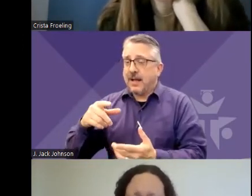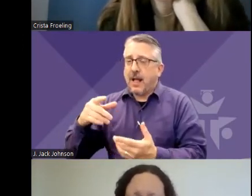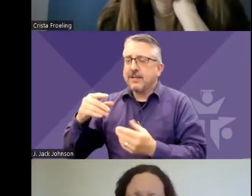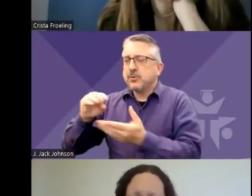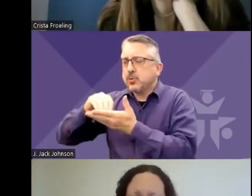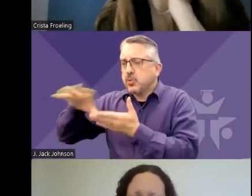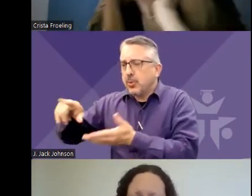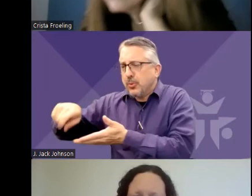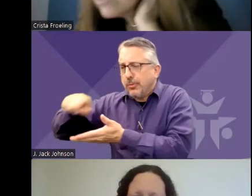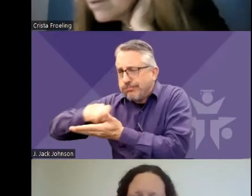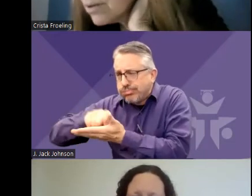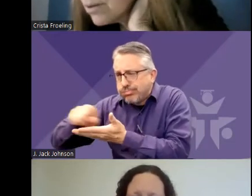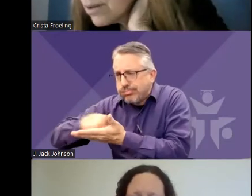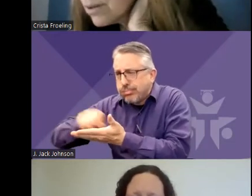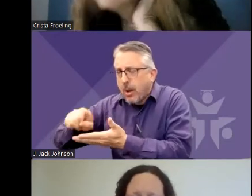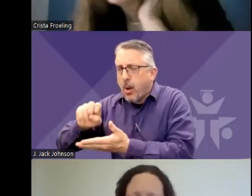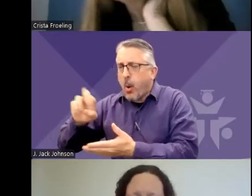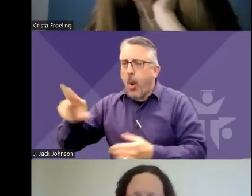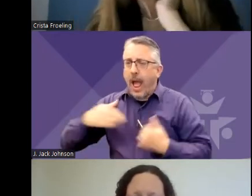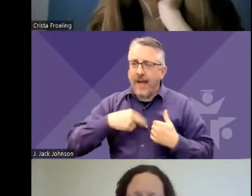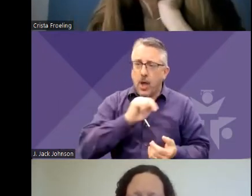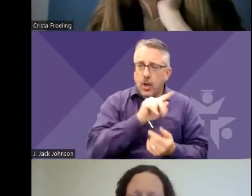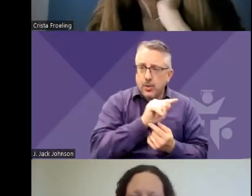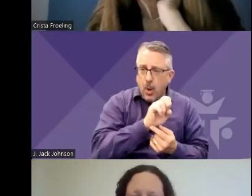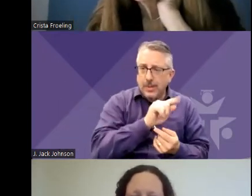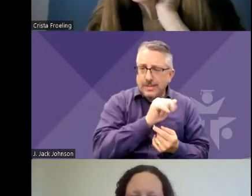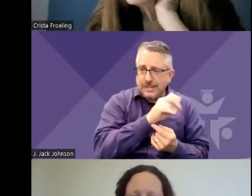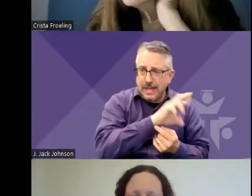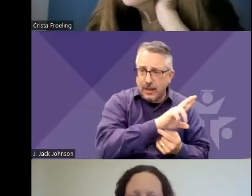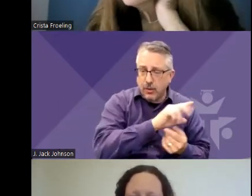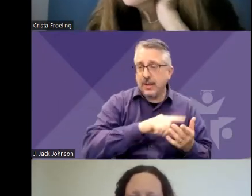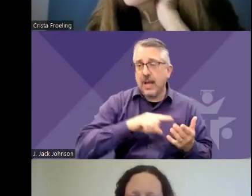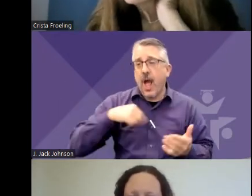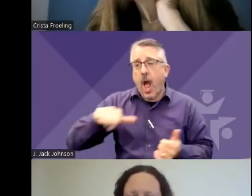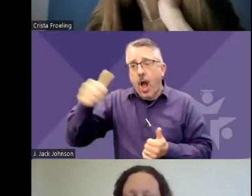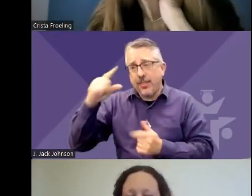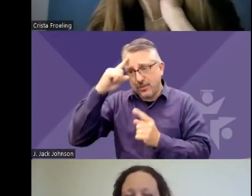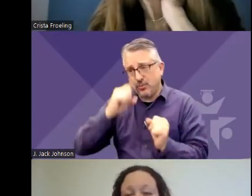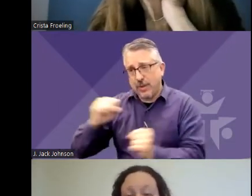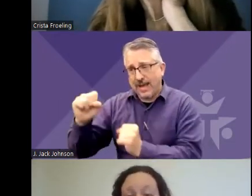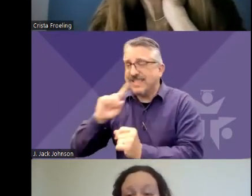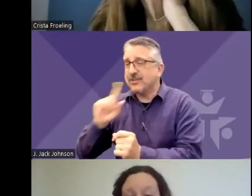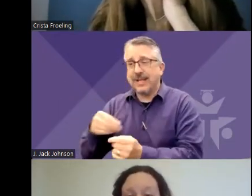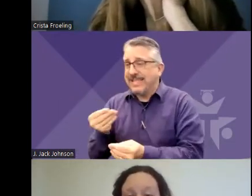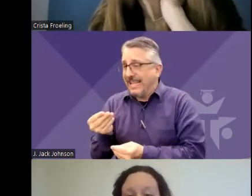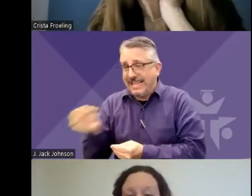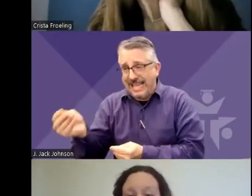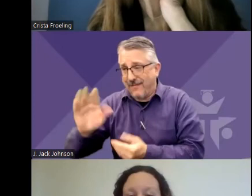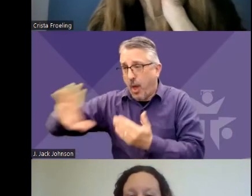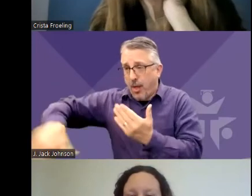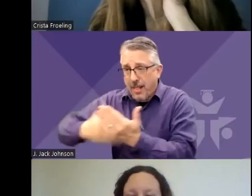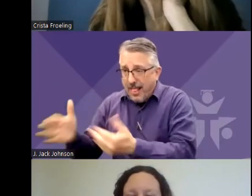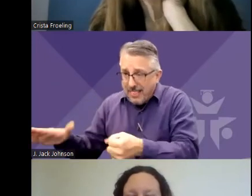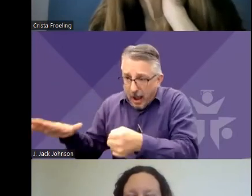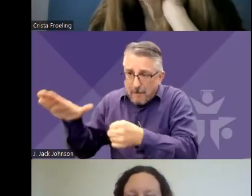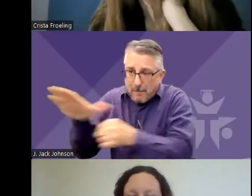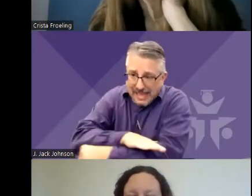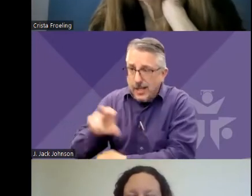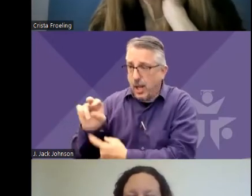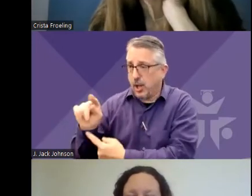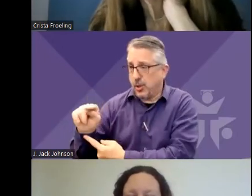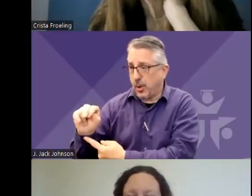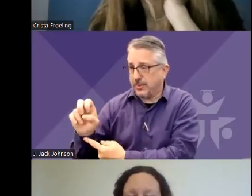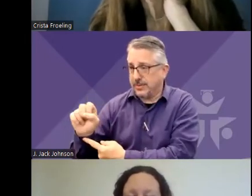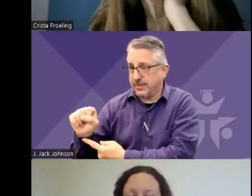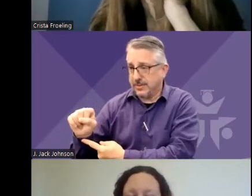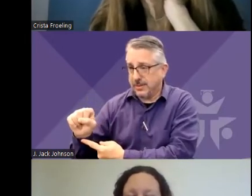So you mentioned about the noise and everything. We had a teacher give out a paper to a student, the notes, and